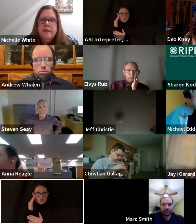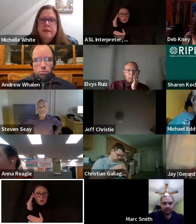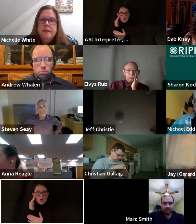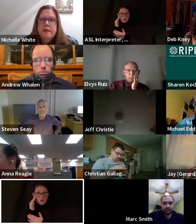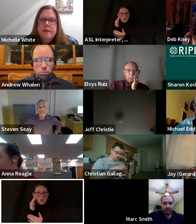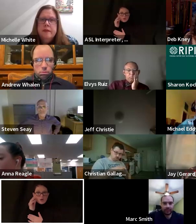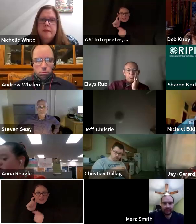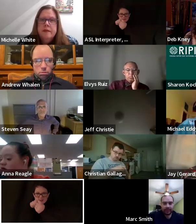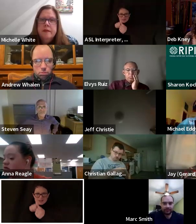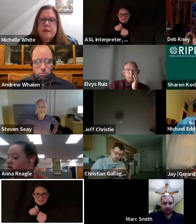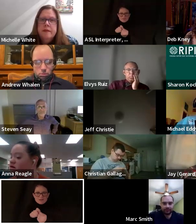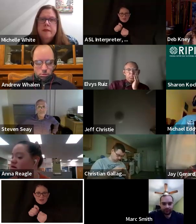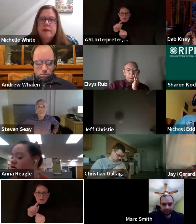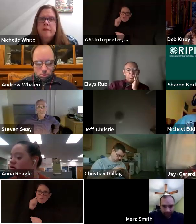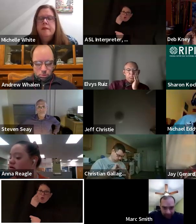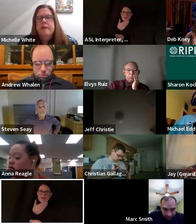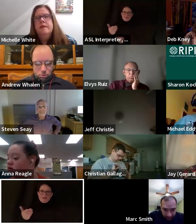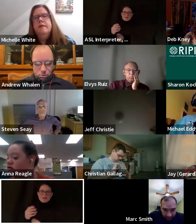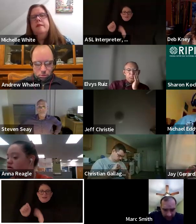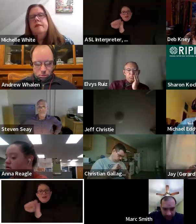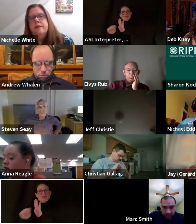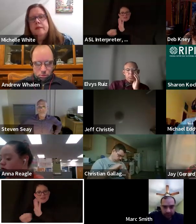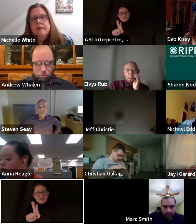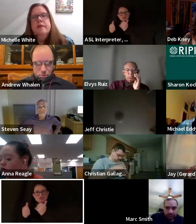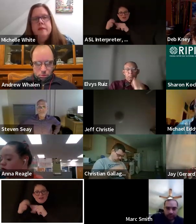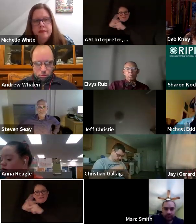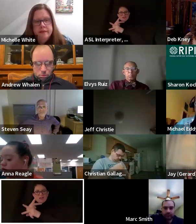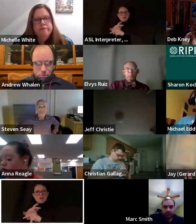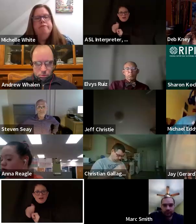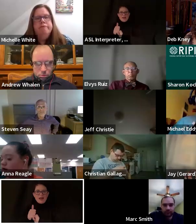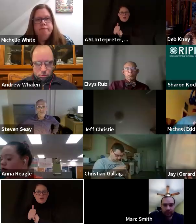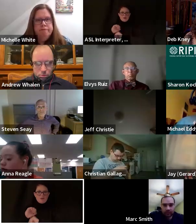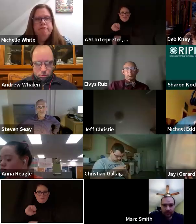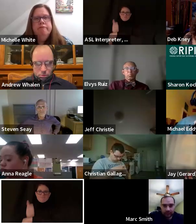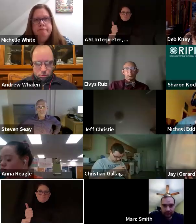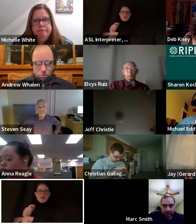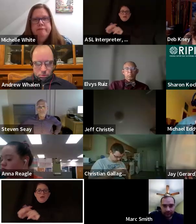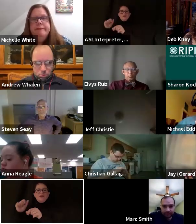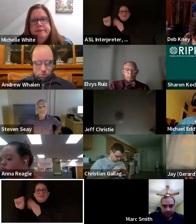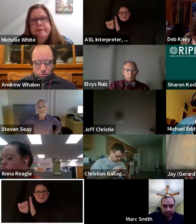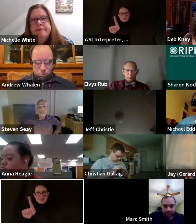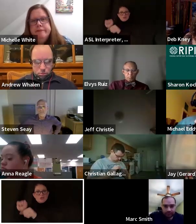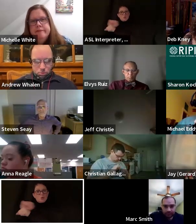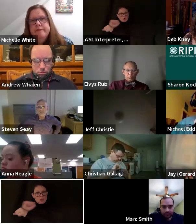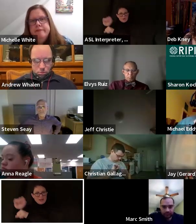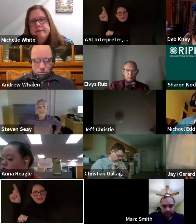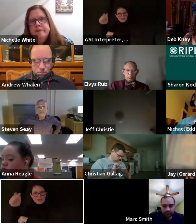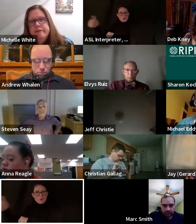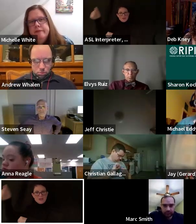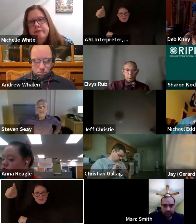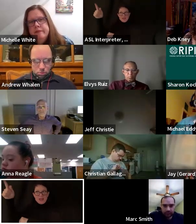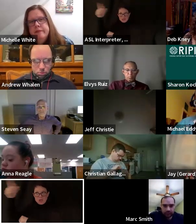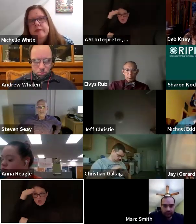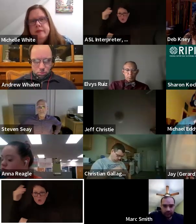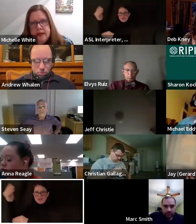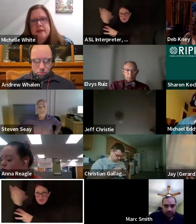those nitty gritty boring things, which the state is still trying to figure out how to put together. But they're working on it, and then once we know and they know, then